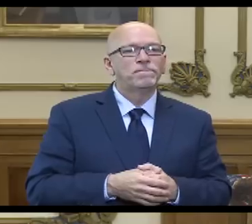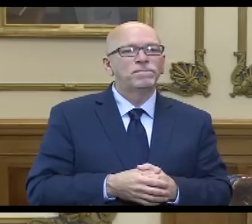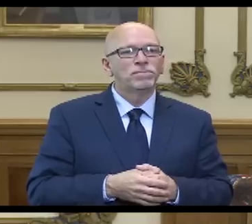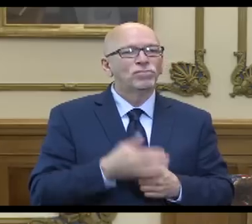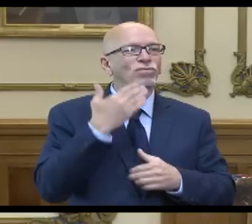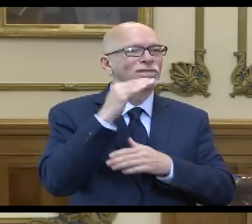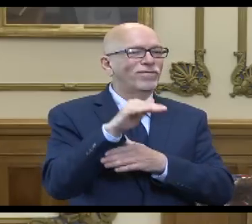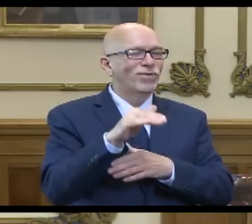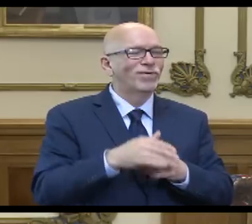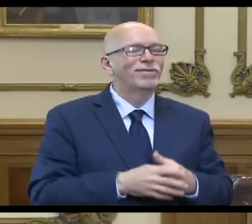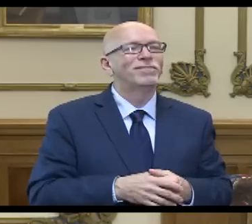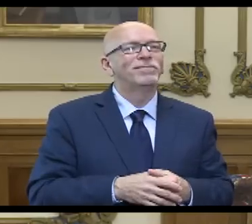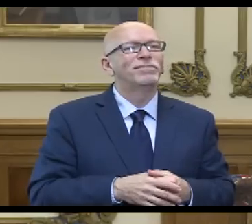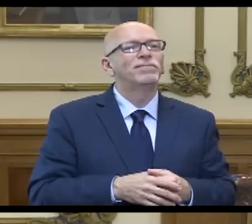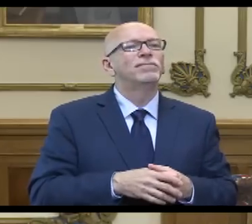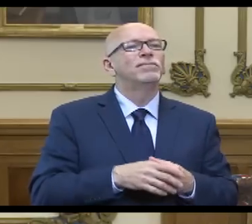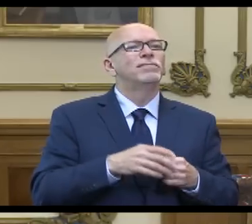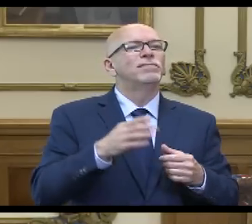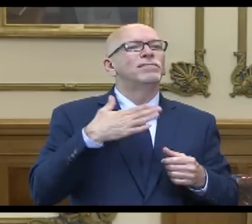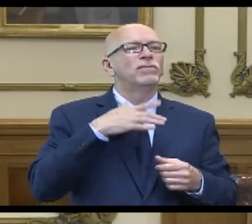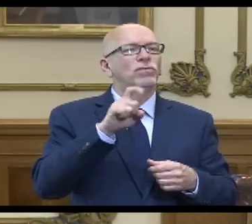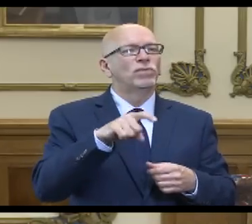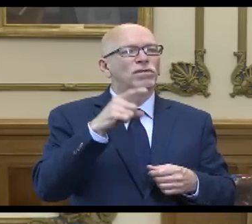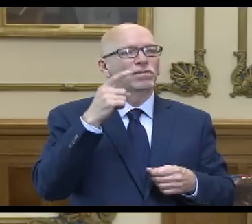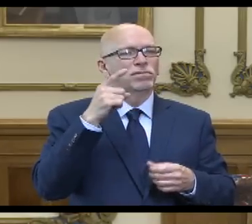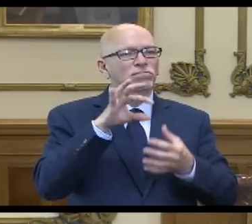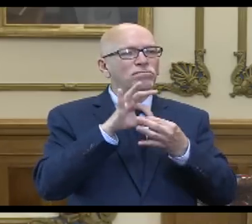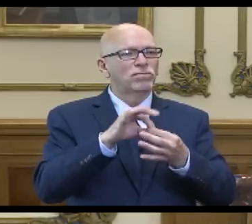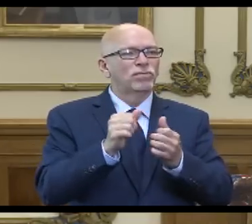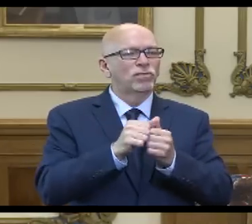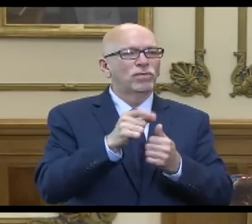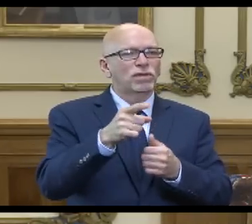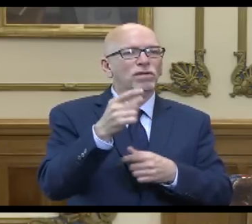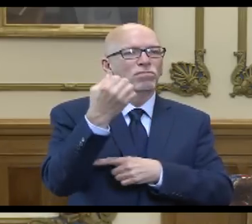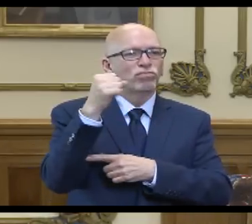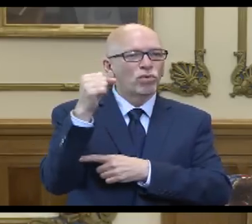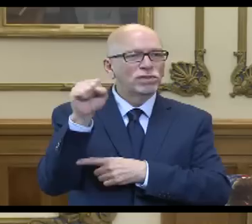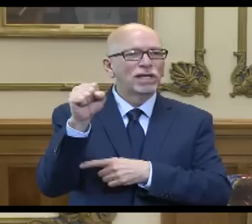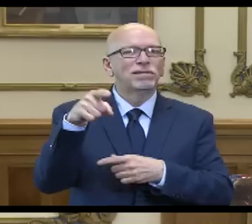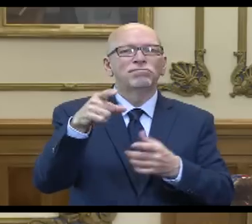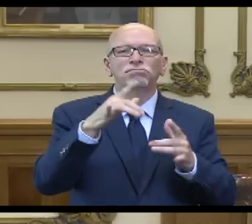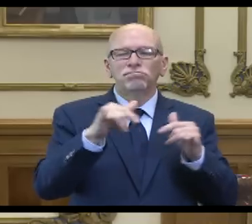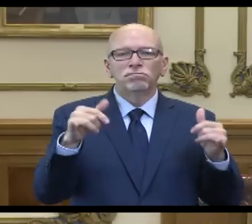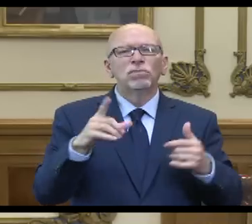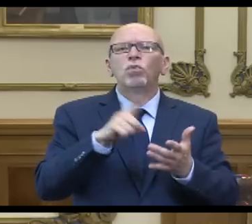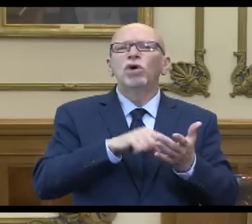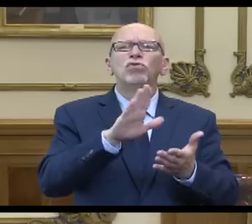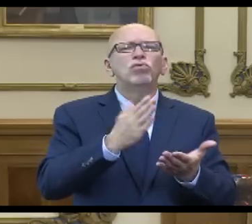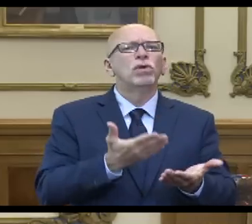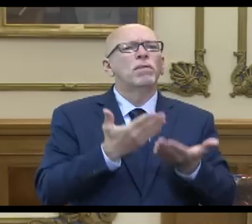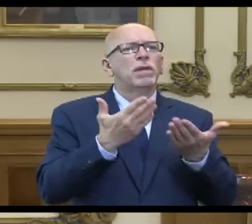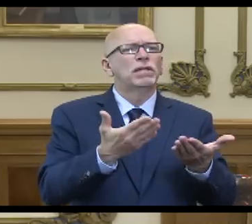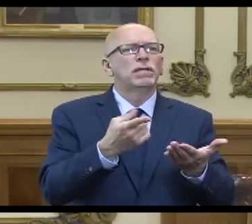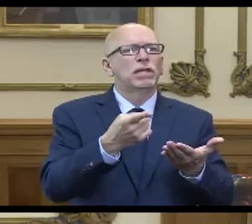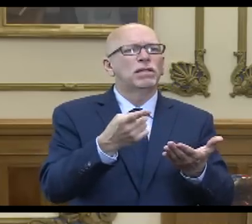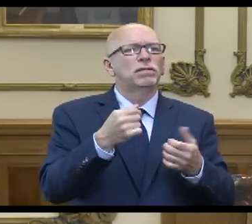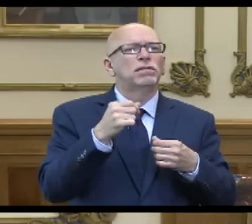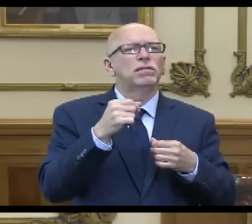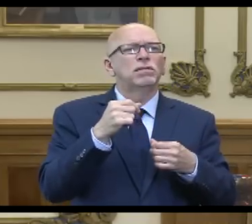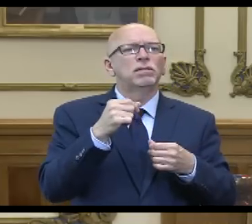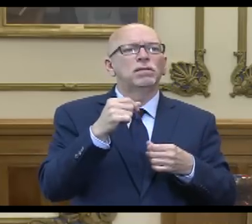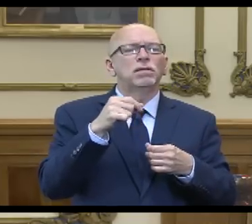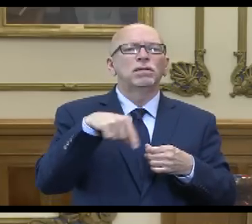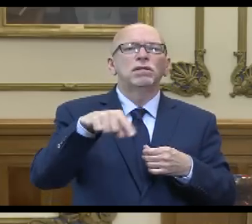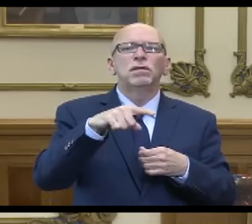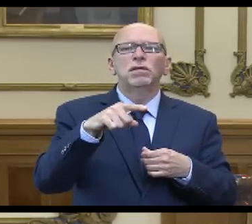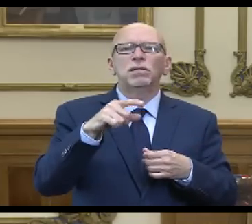Good afternoon. My question is regarding the protests that are taking place. So what is your recommendation to communities that,